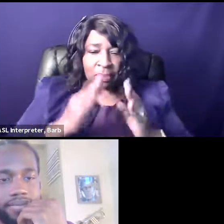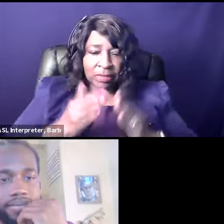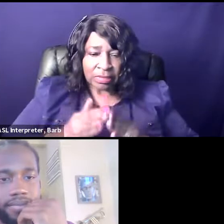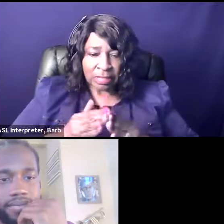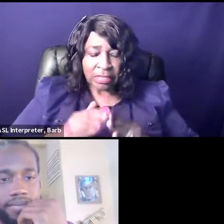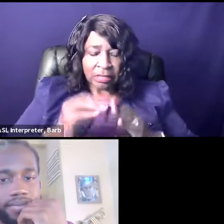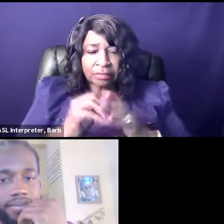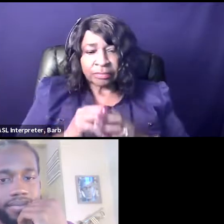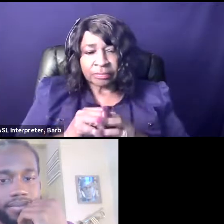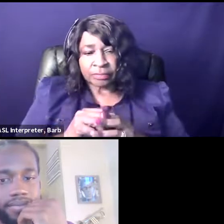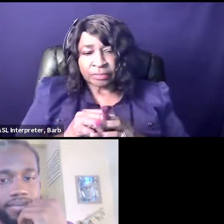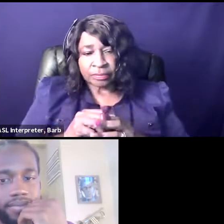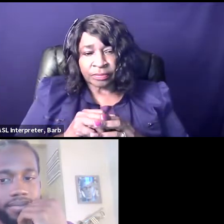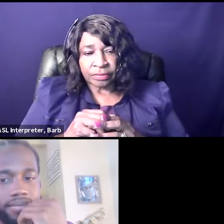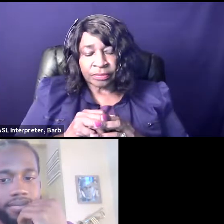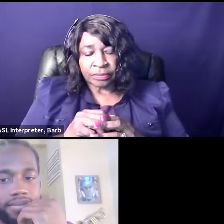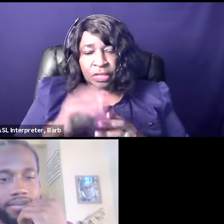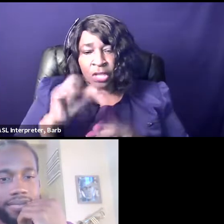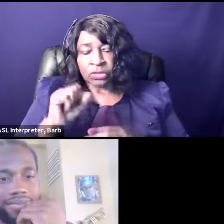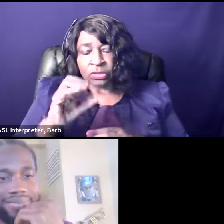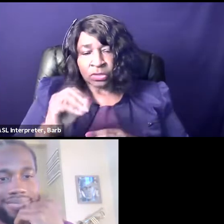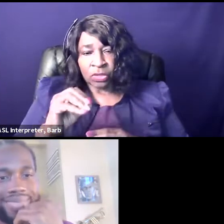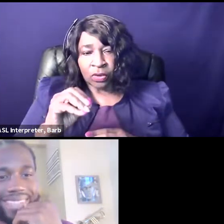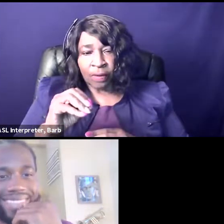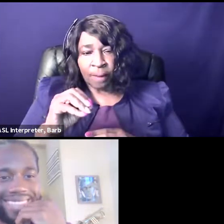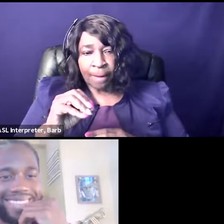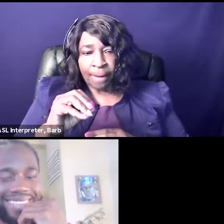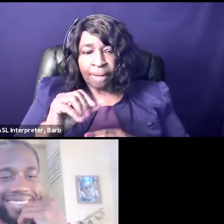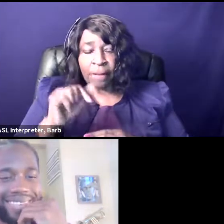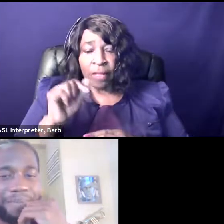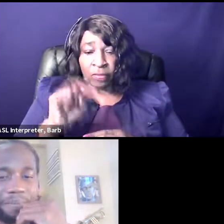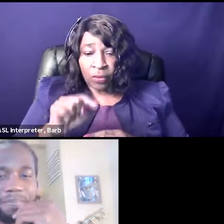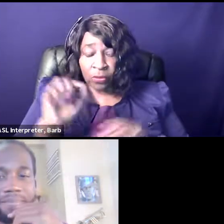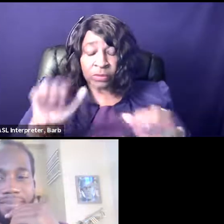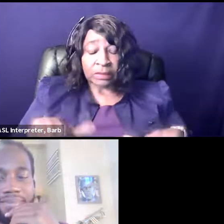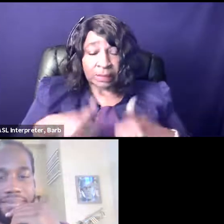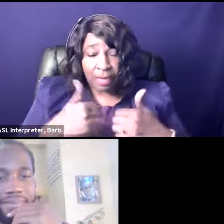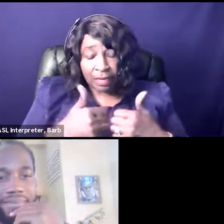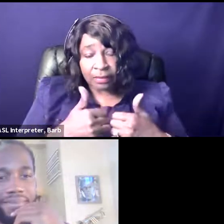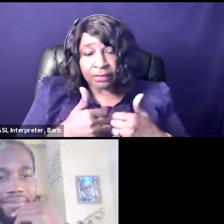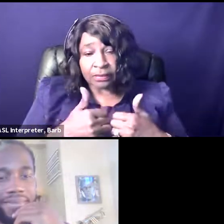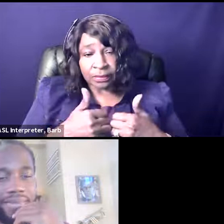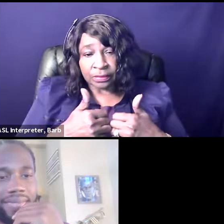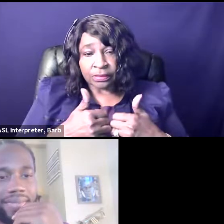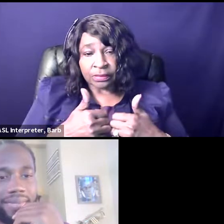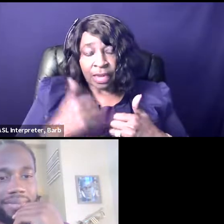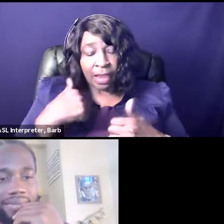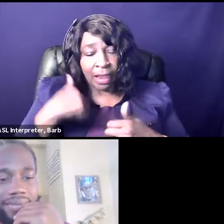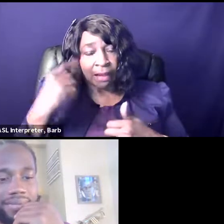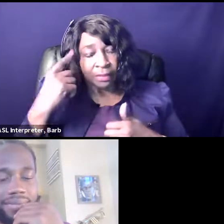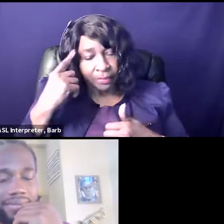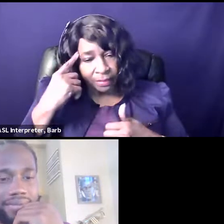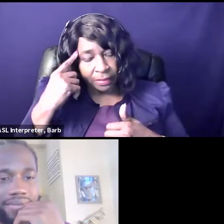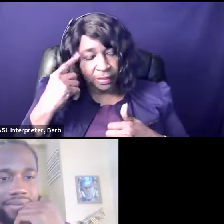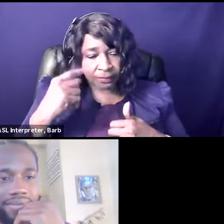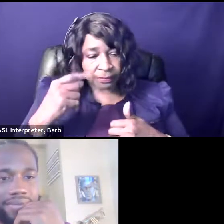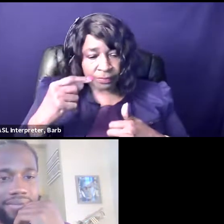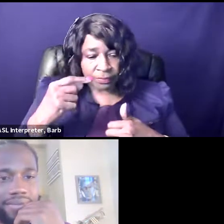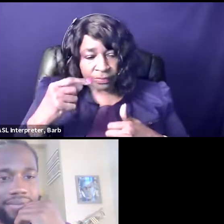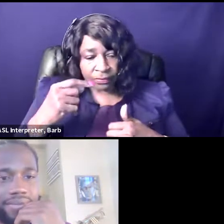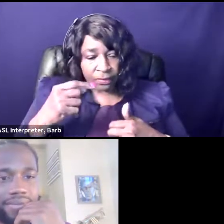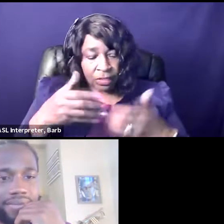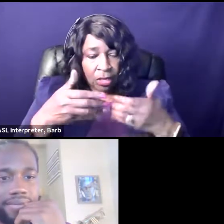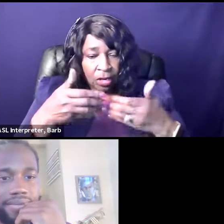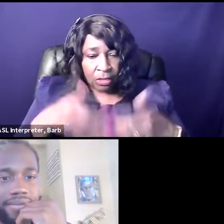And so in those challenges, I think the loss